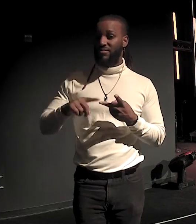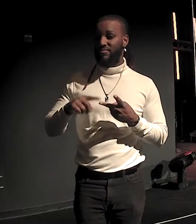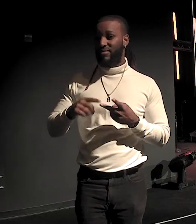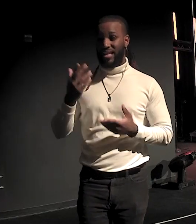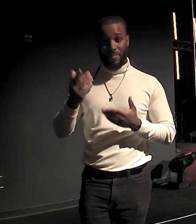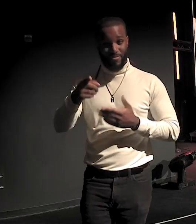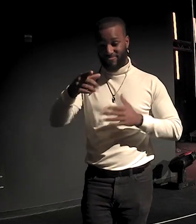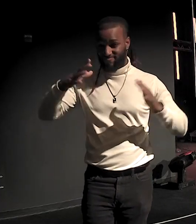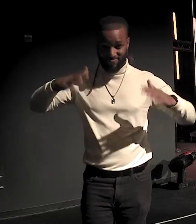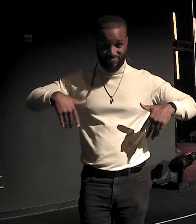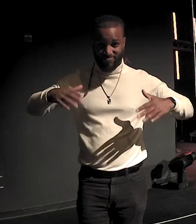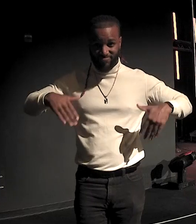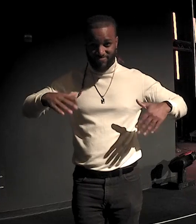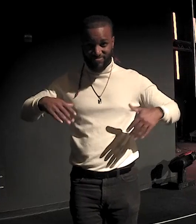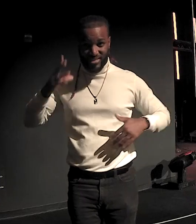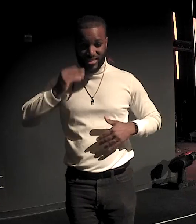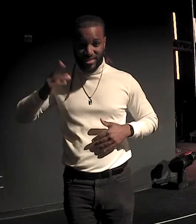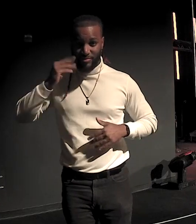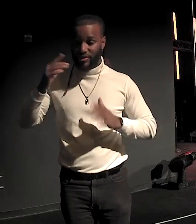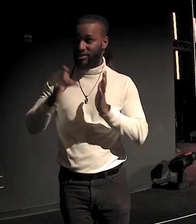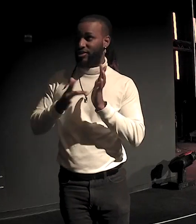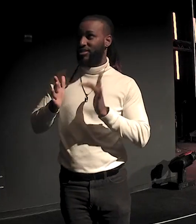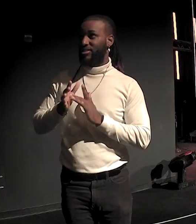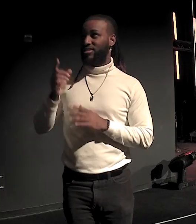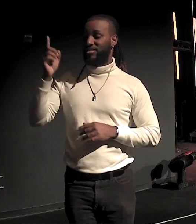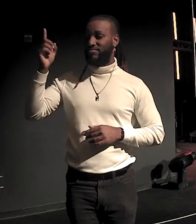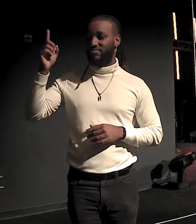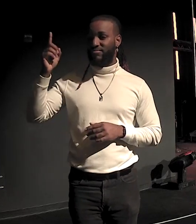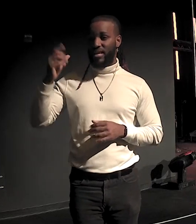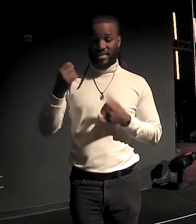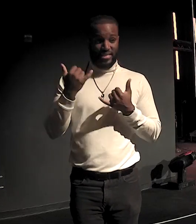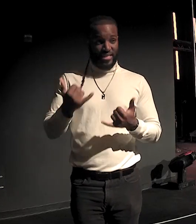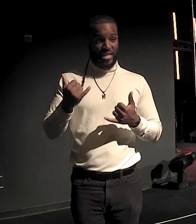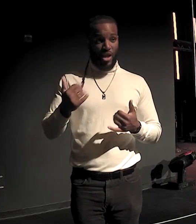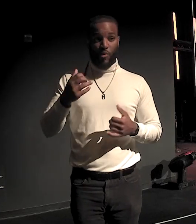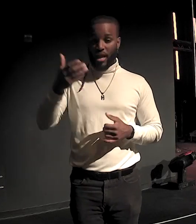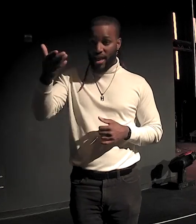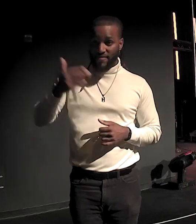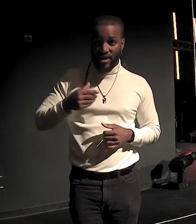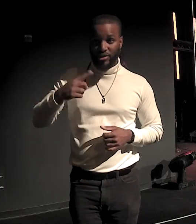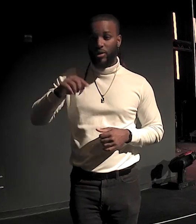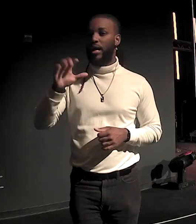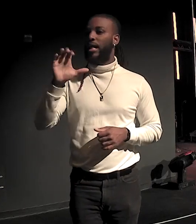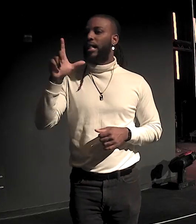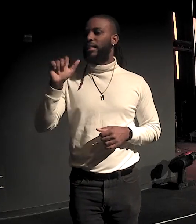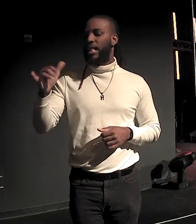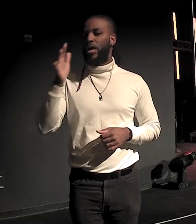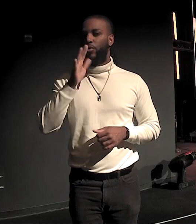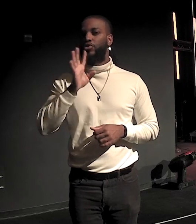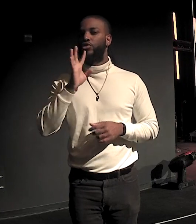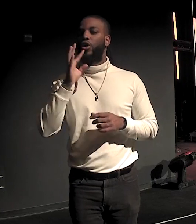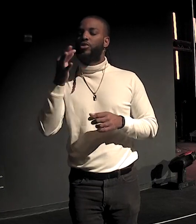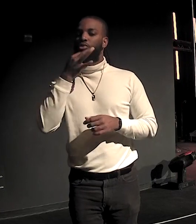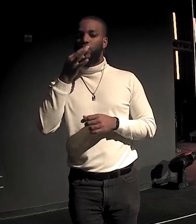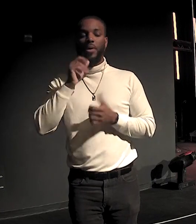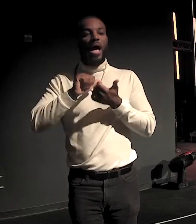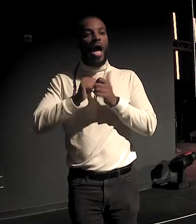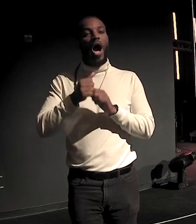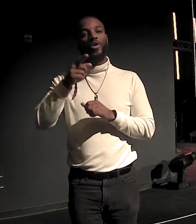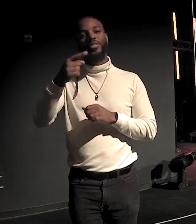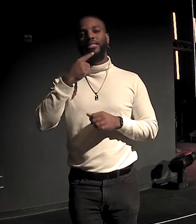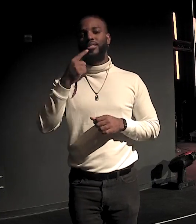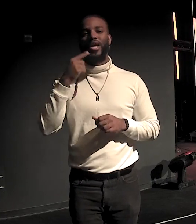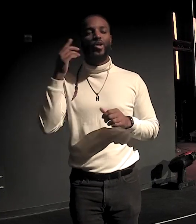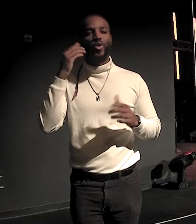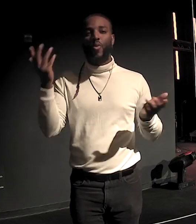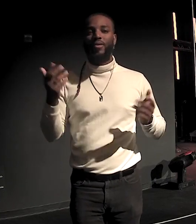not experienced Jesus. And today we want to invite you. Clay's going to talk in just a minute more about how you could just say, you know